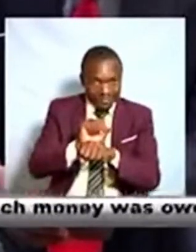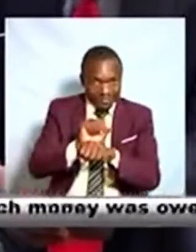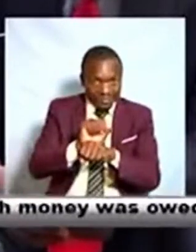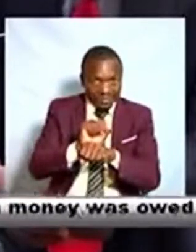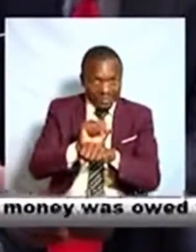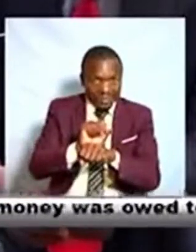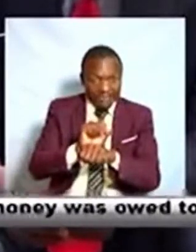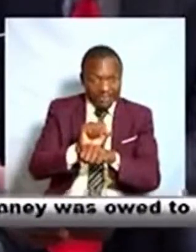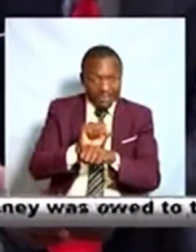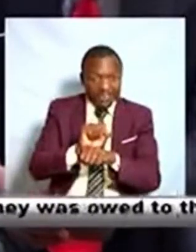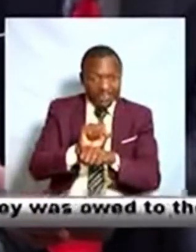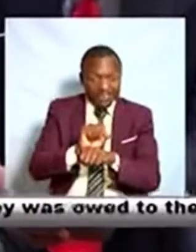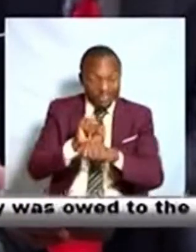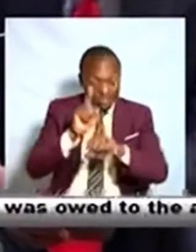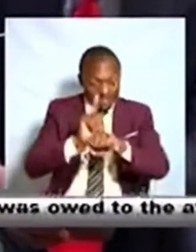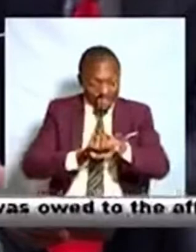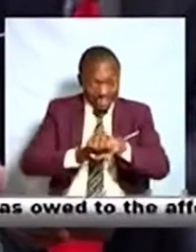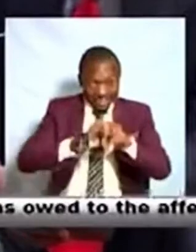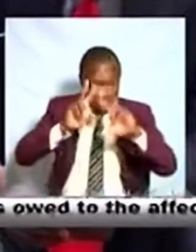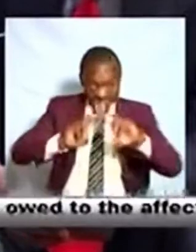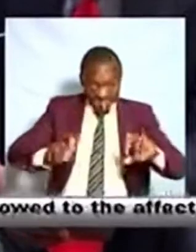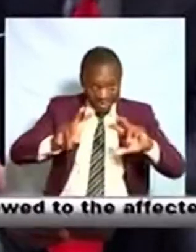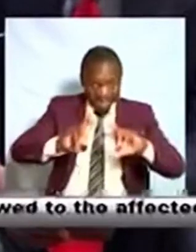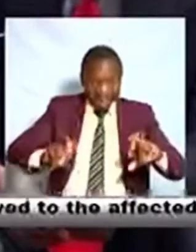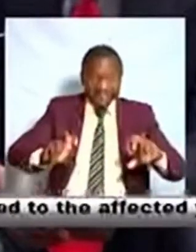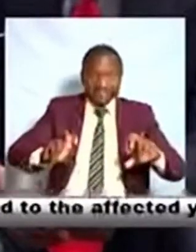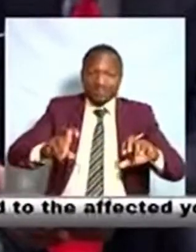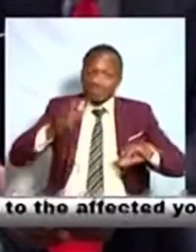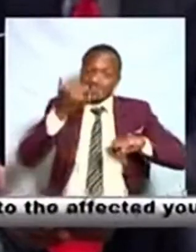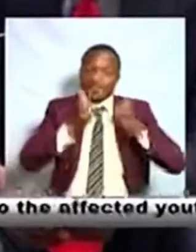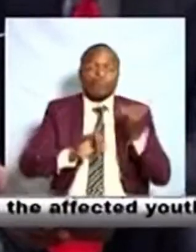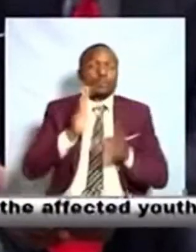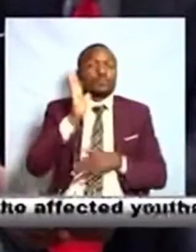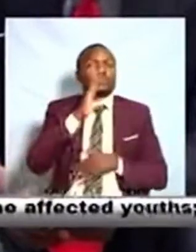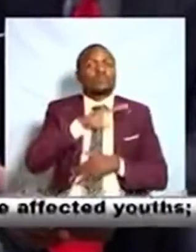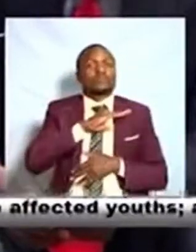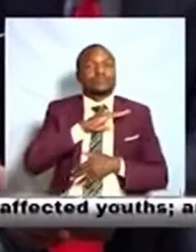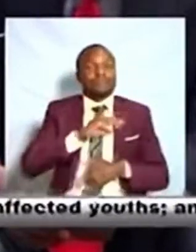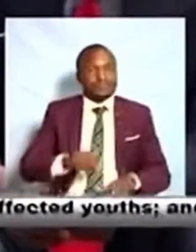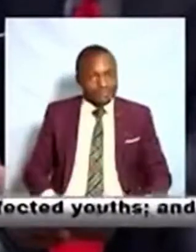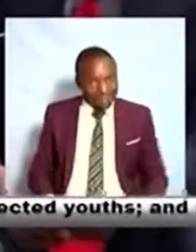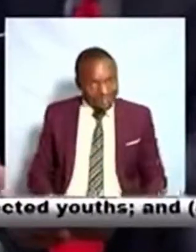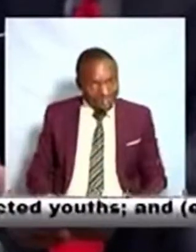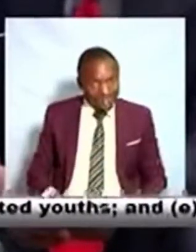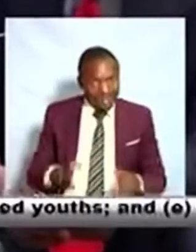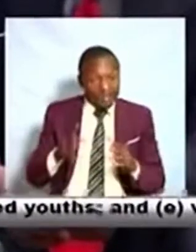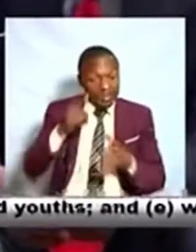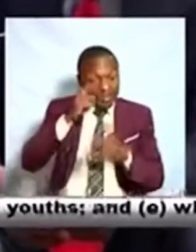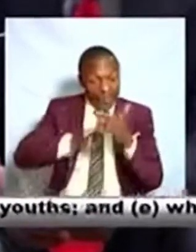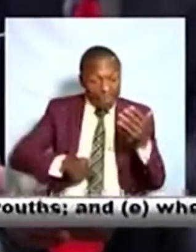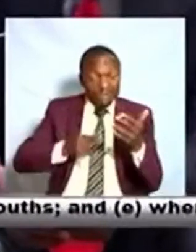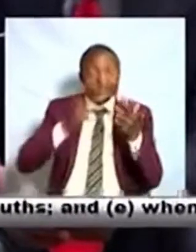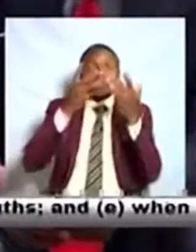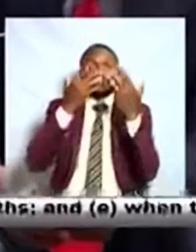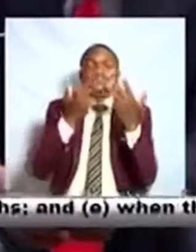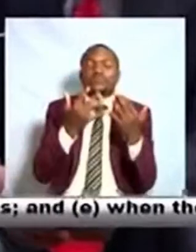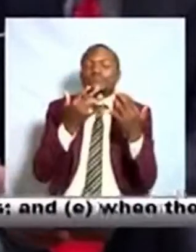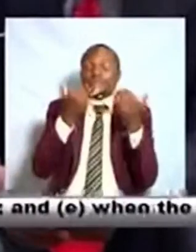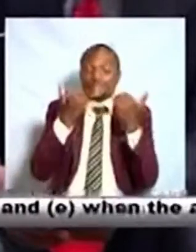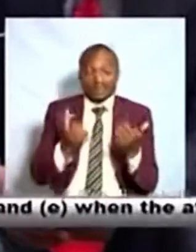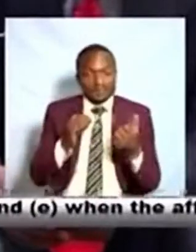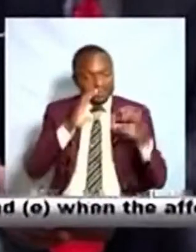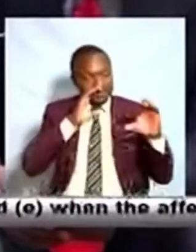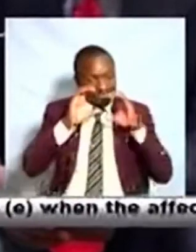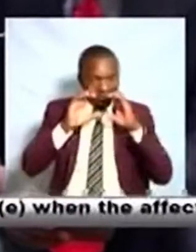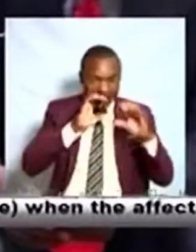the investigations, as I said, I think we have already concluded. All we are now waiting for is to communicate